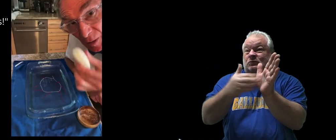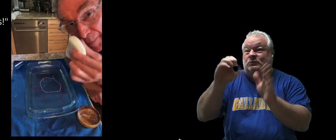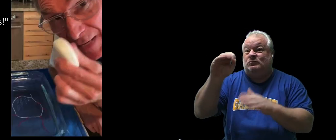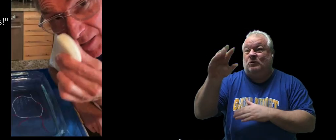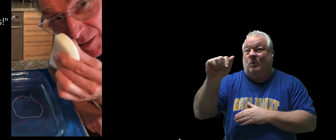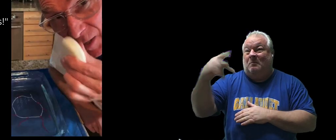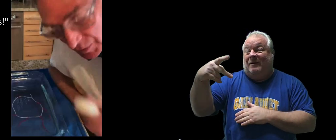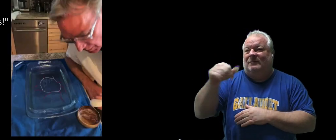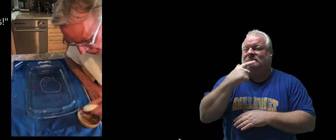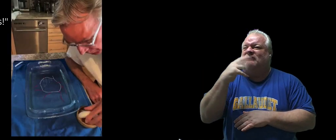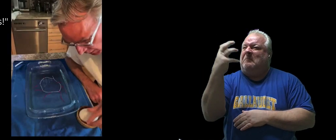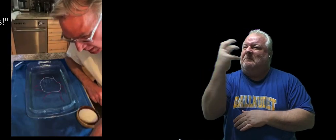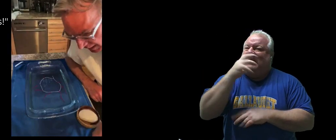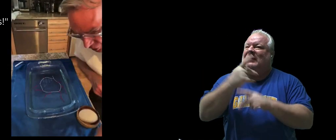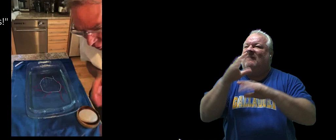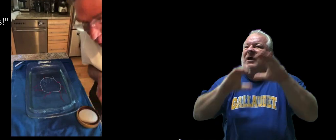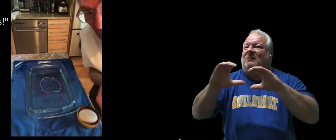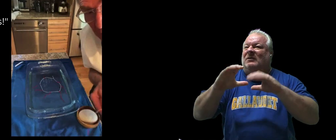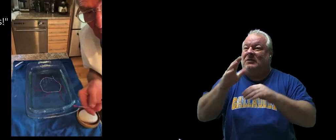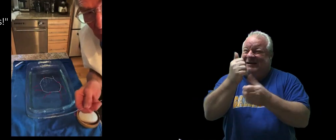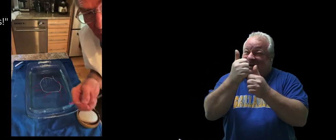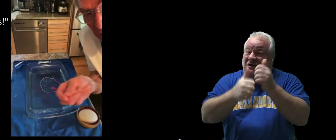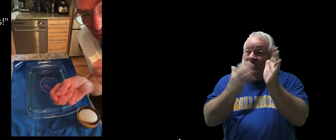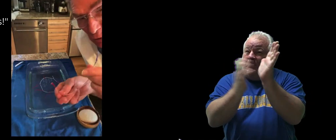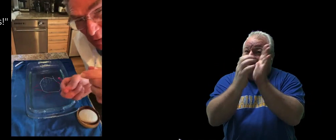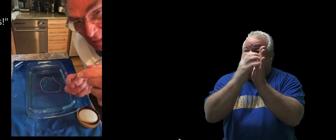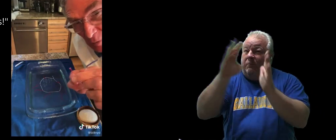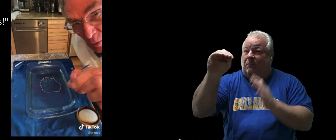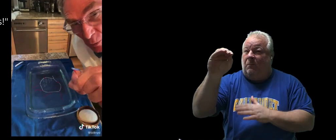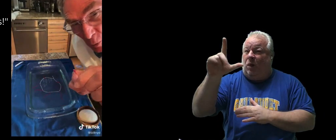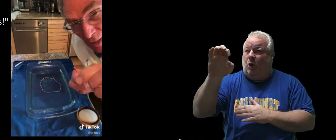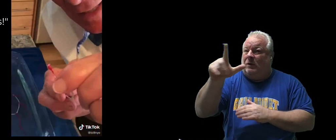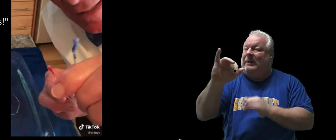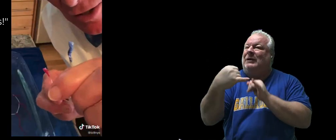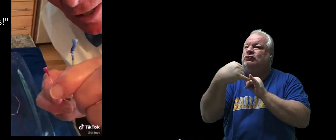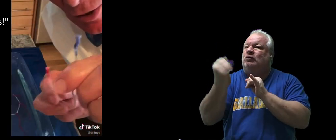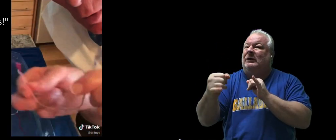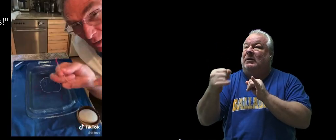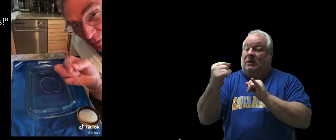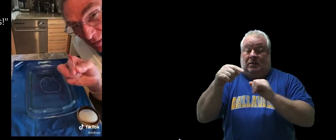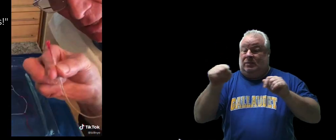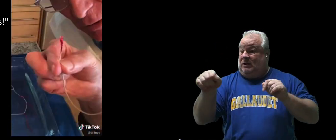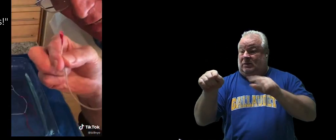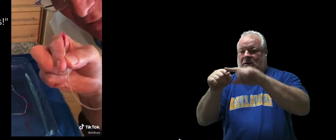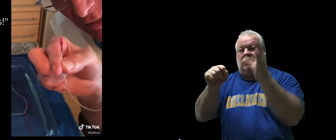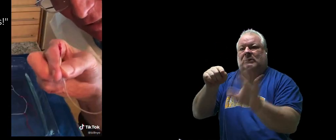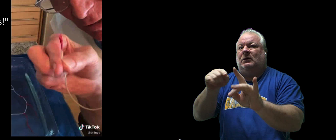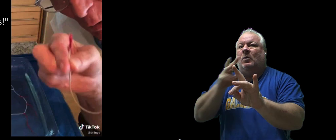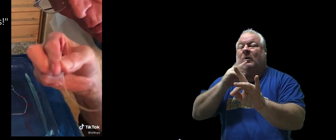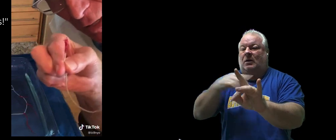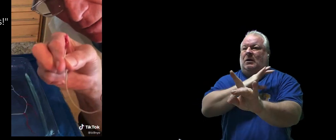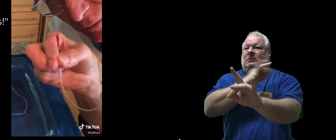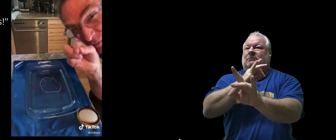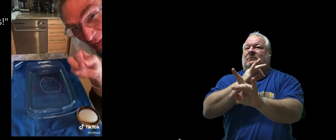Soap is an amazing substance. Each soap molecule is like a string, with one end that sticks to water and the other end that sticks